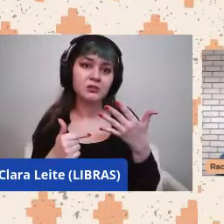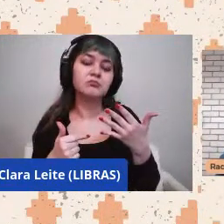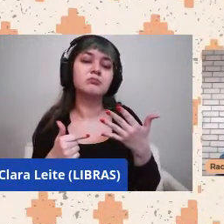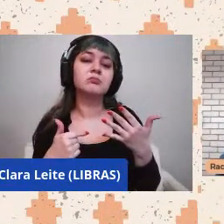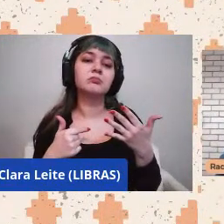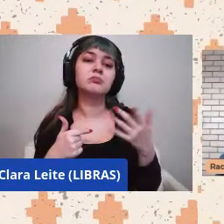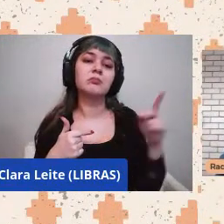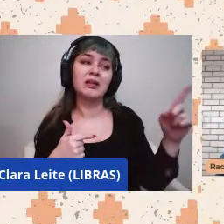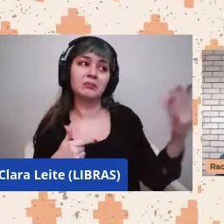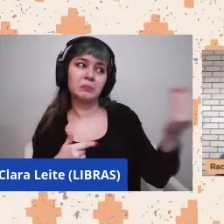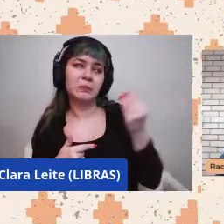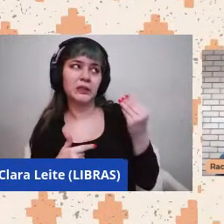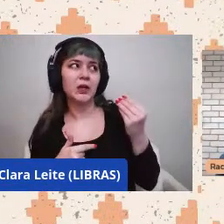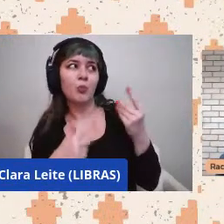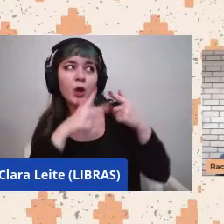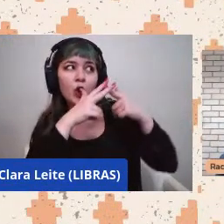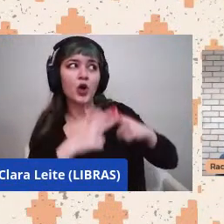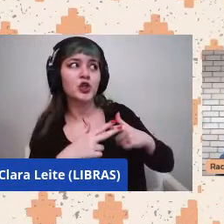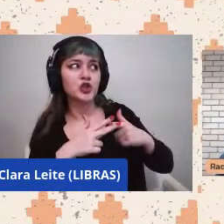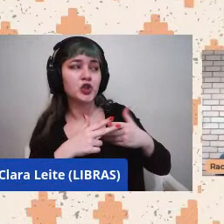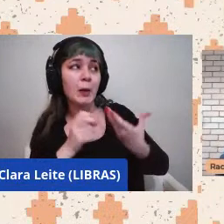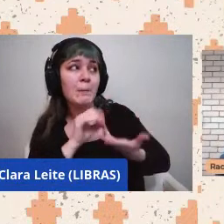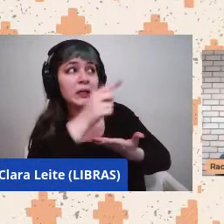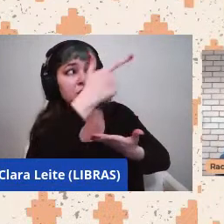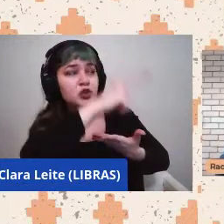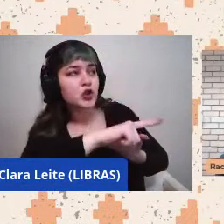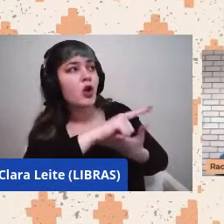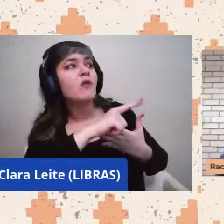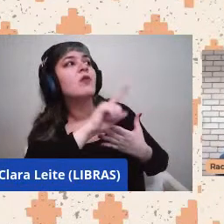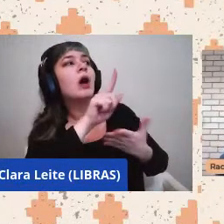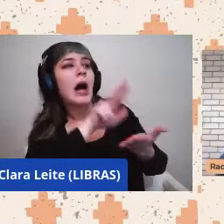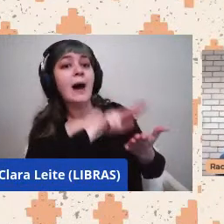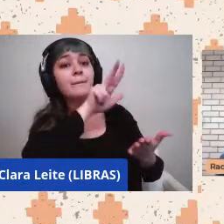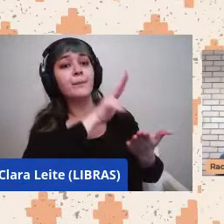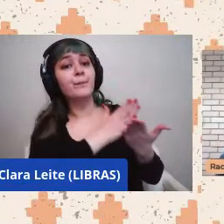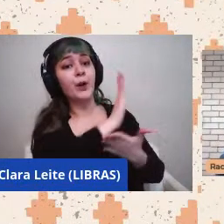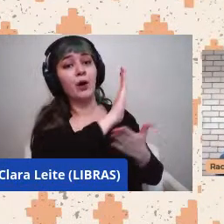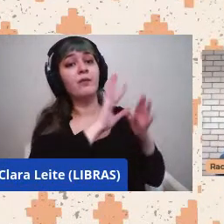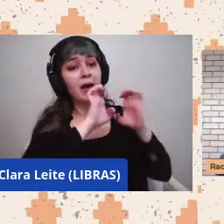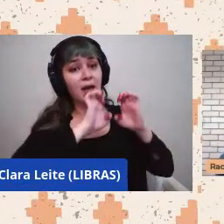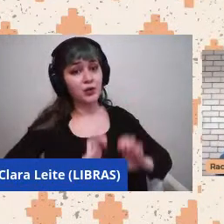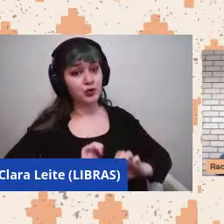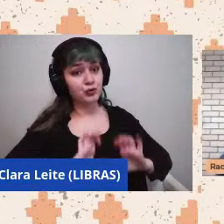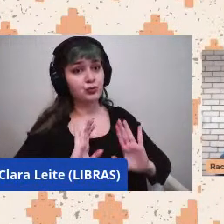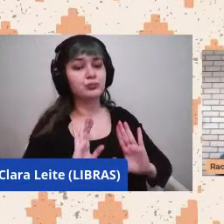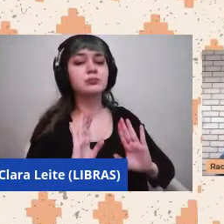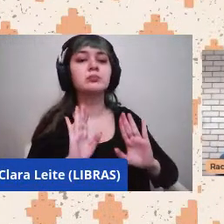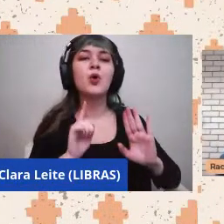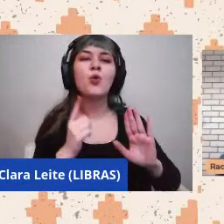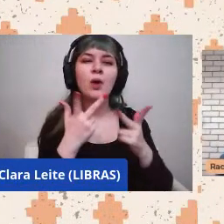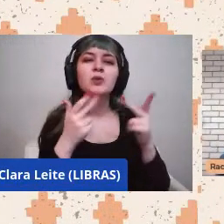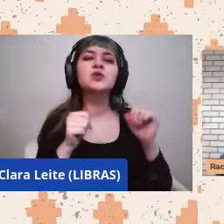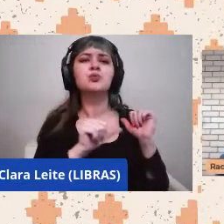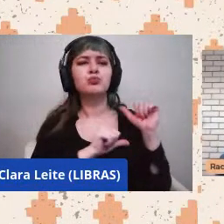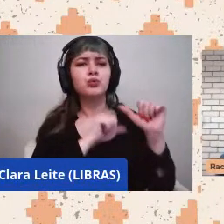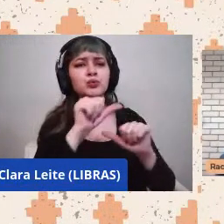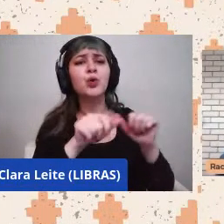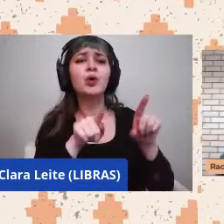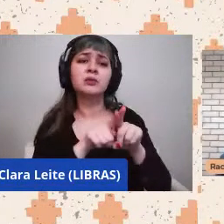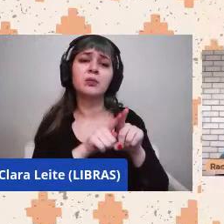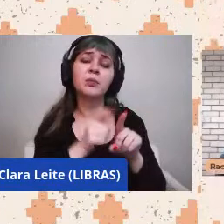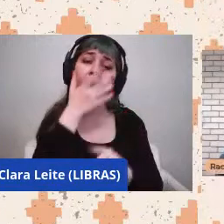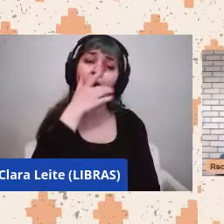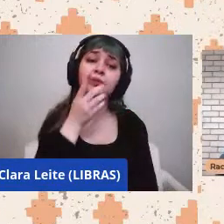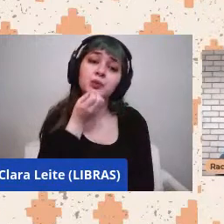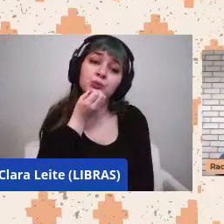highlighted, it becomes approved and they gain ethical approval. And then one of the things that has really changed, and I think is a good thing over my